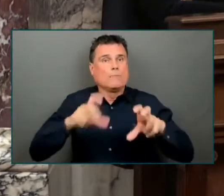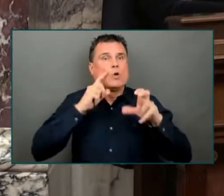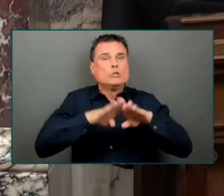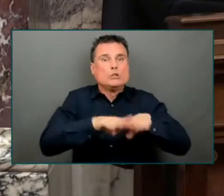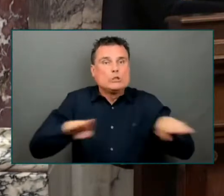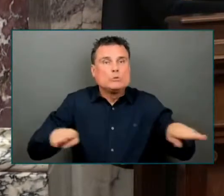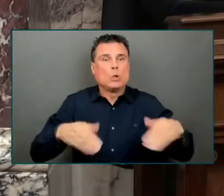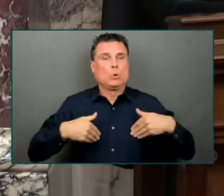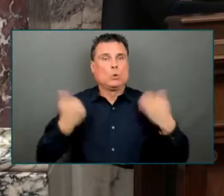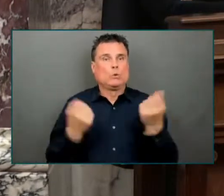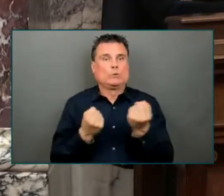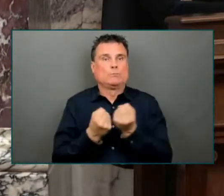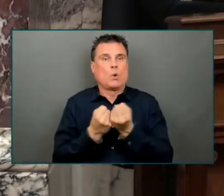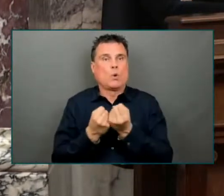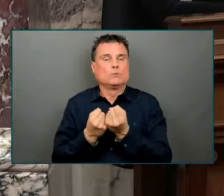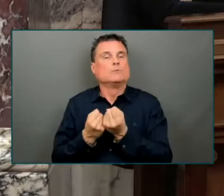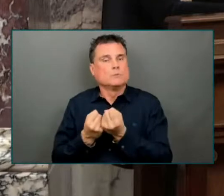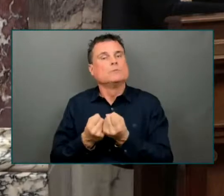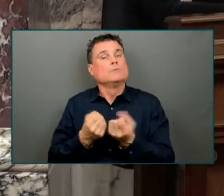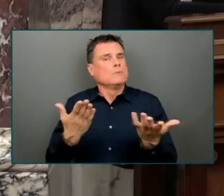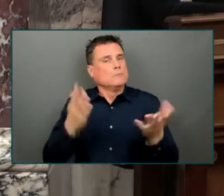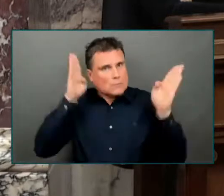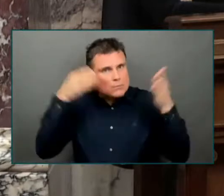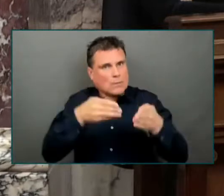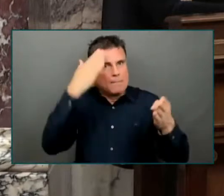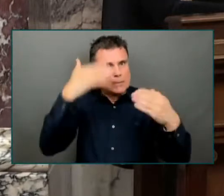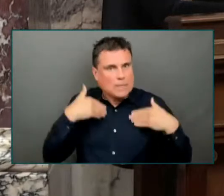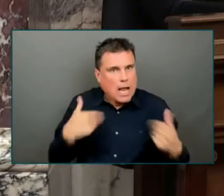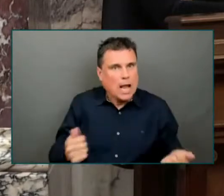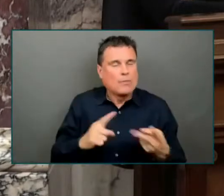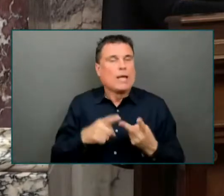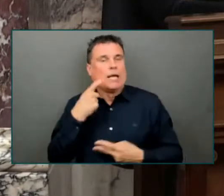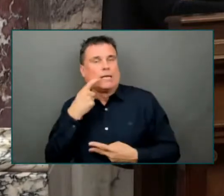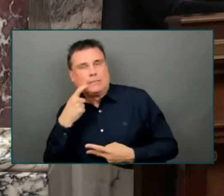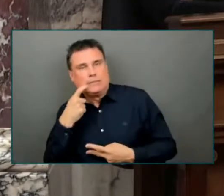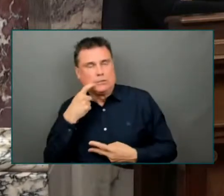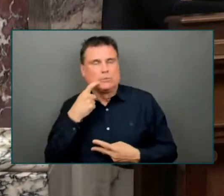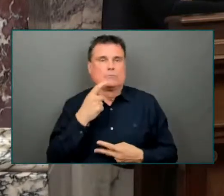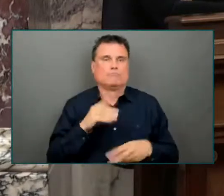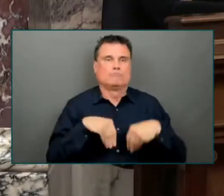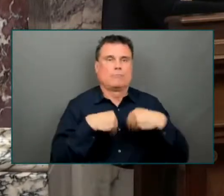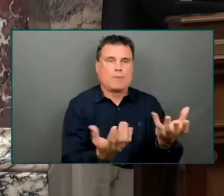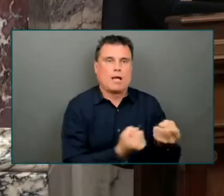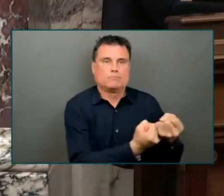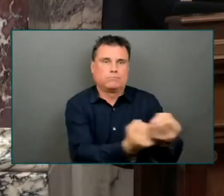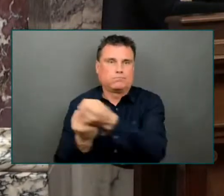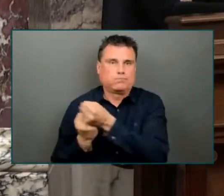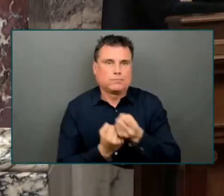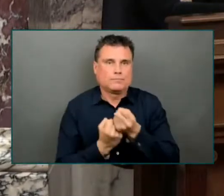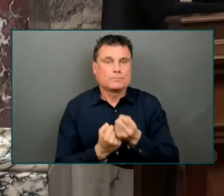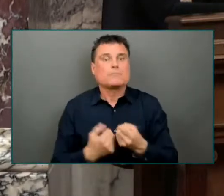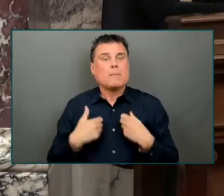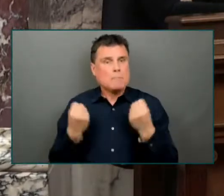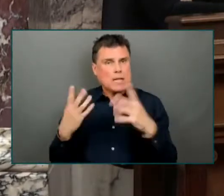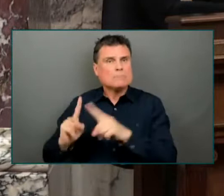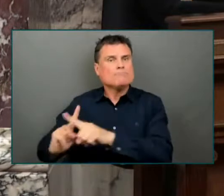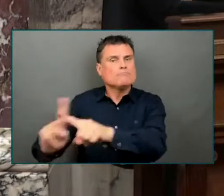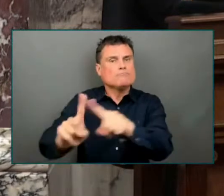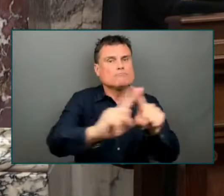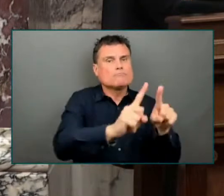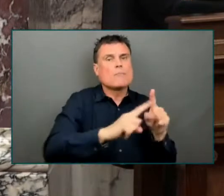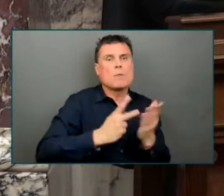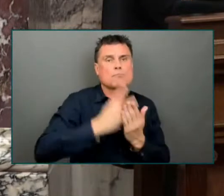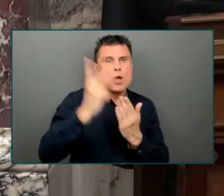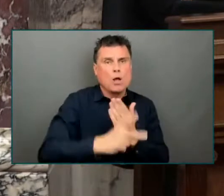recovery services, including more funding for addictions treatment. Many of the emergency measures brought in during the pandemic